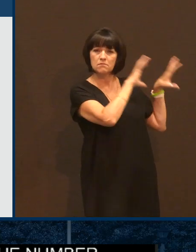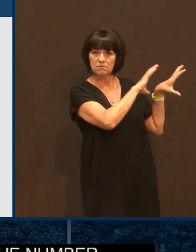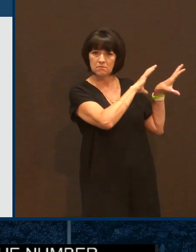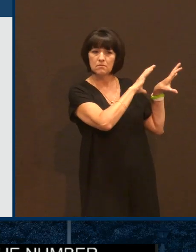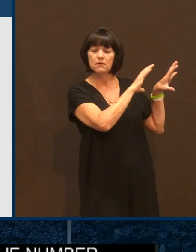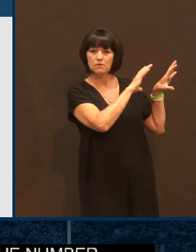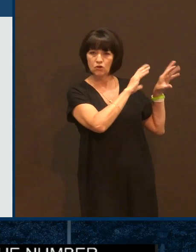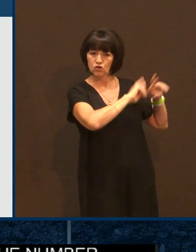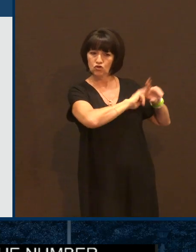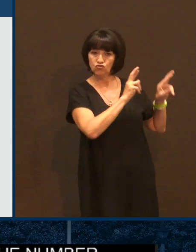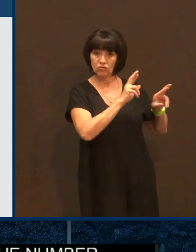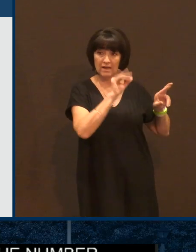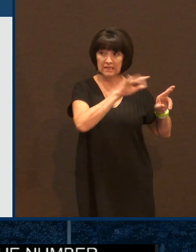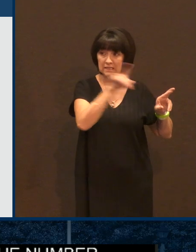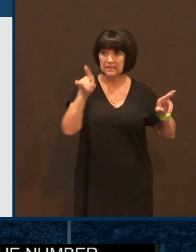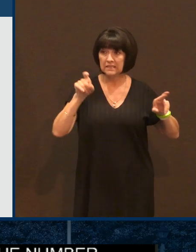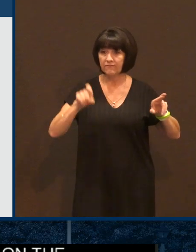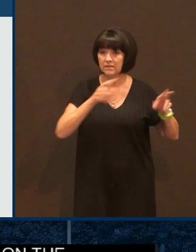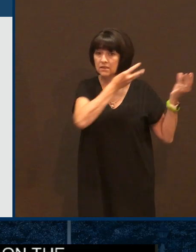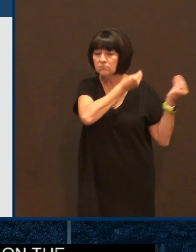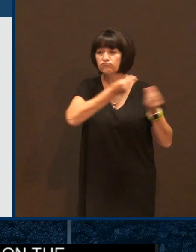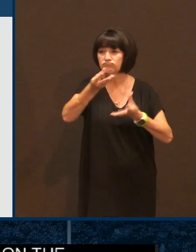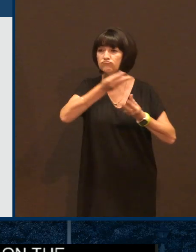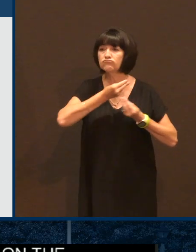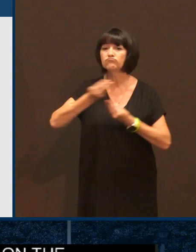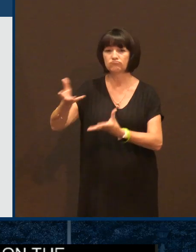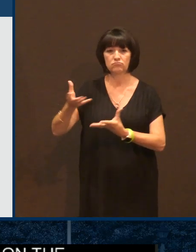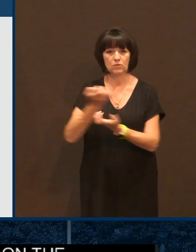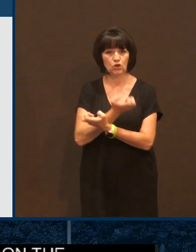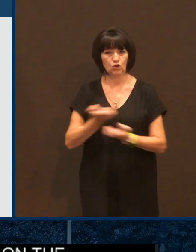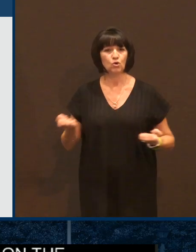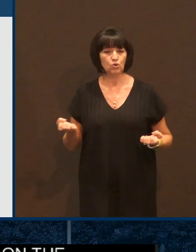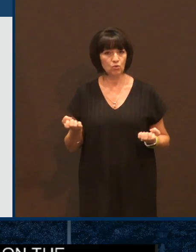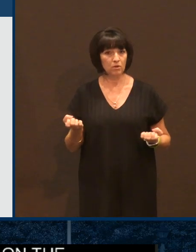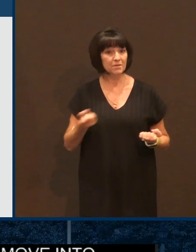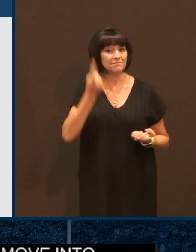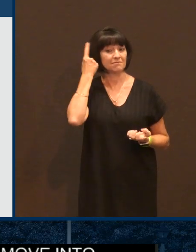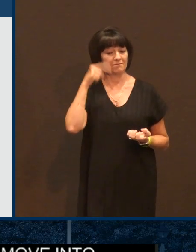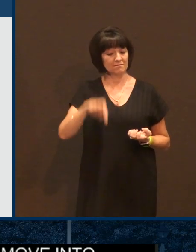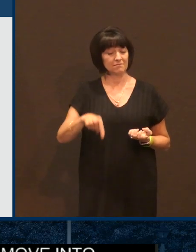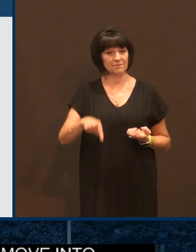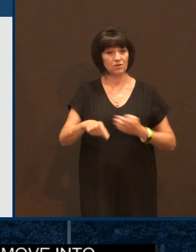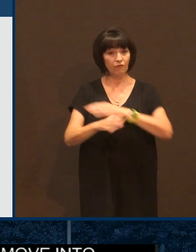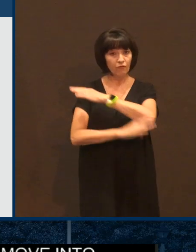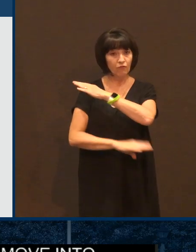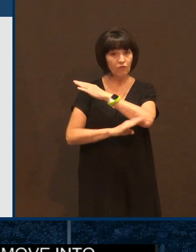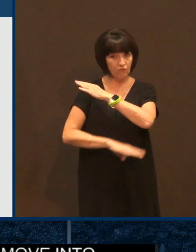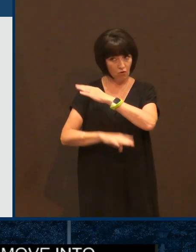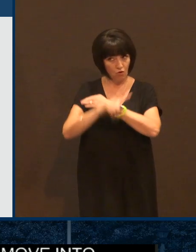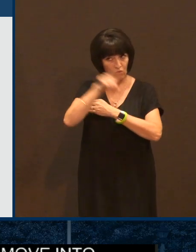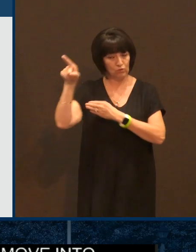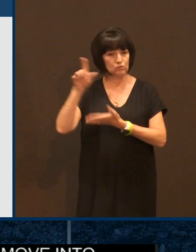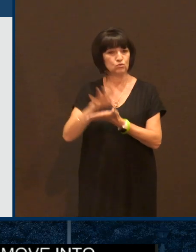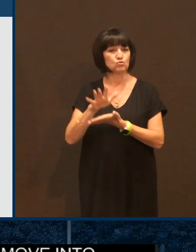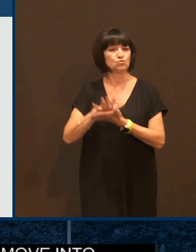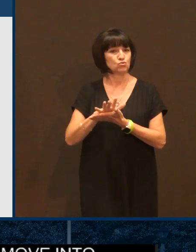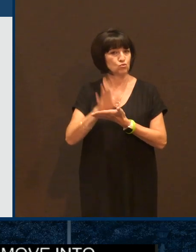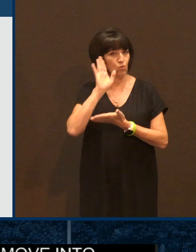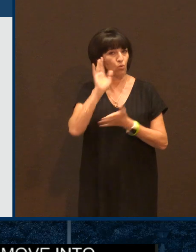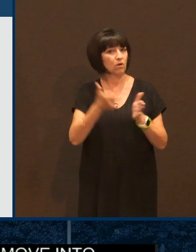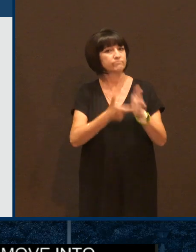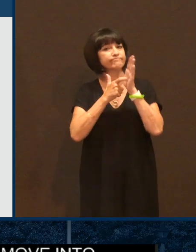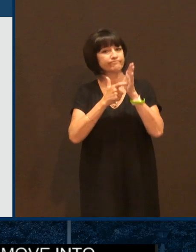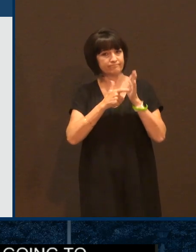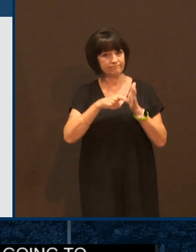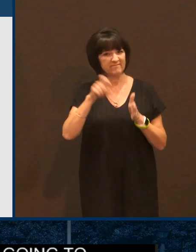recognizing that there'll be school nurses and other personnel who will need protective equipment. We also know of the need for that